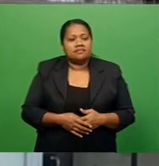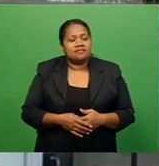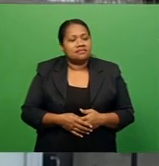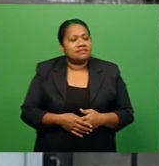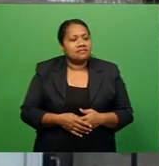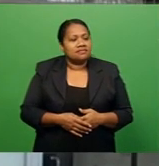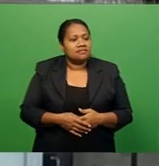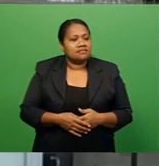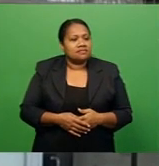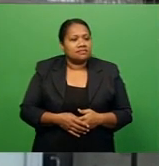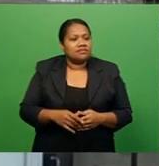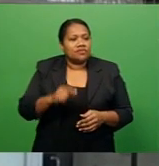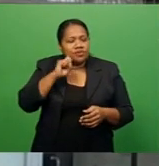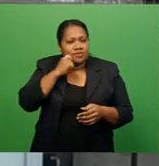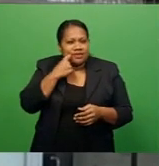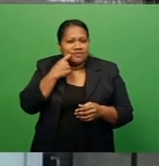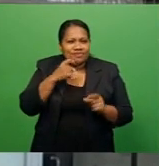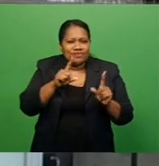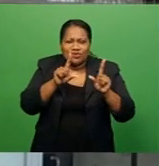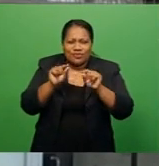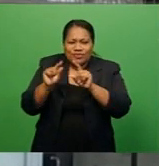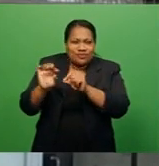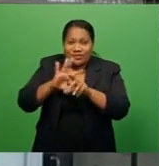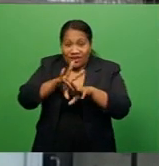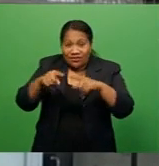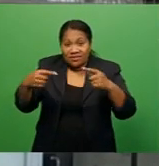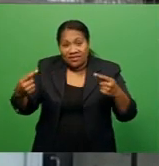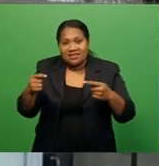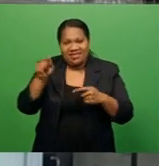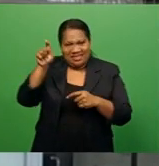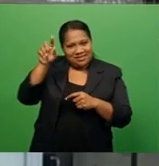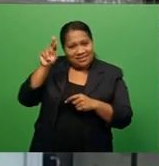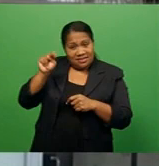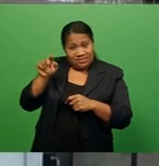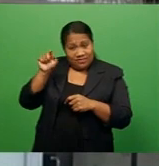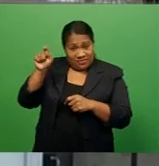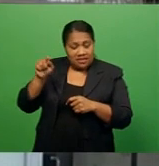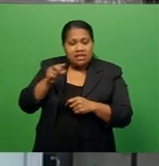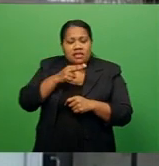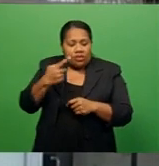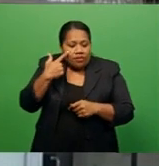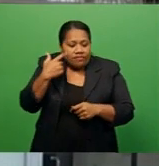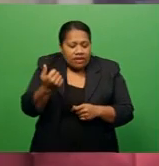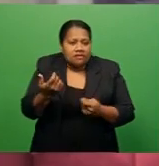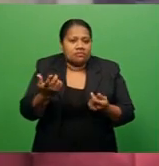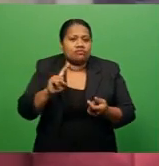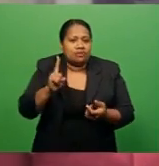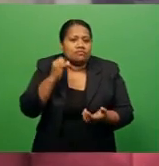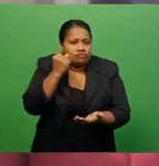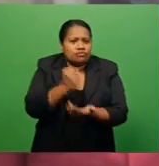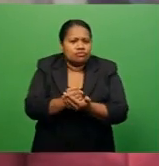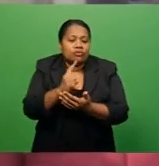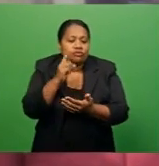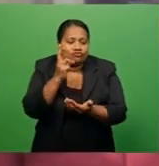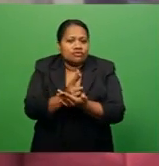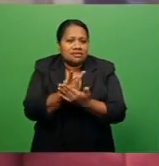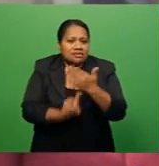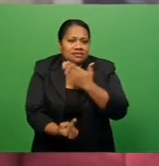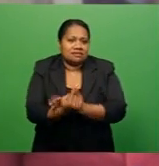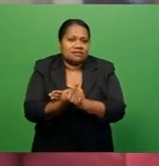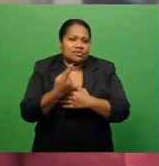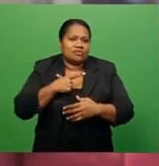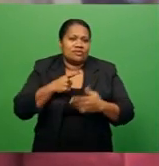they have to do the autopsy and everything that is required over there. And then we will find out for sure. Yes. The RFMF has